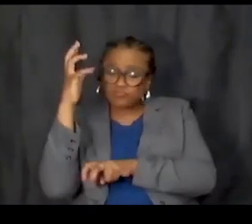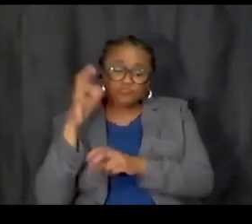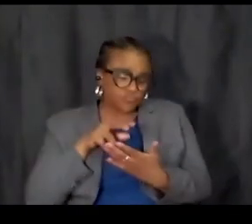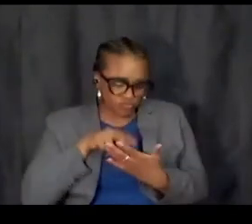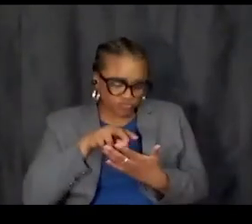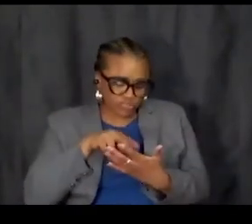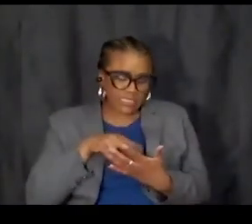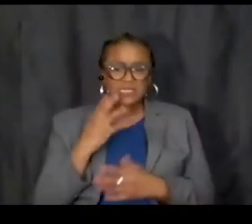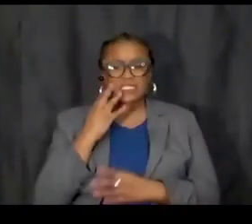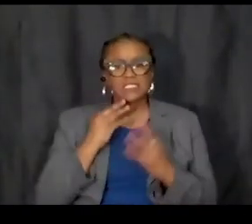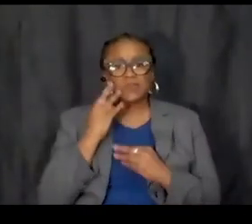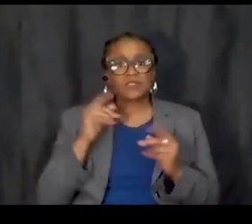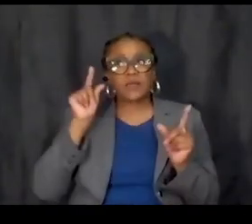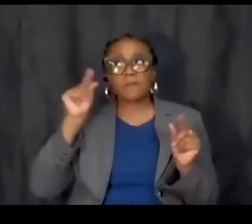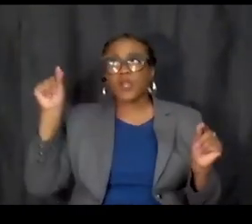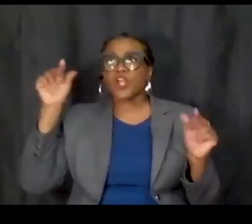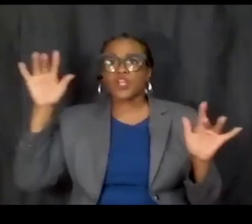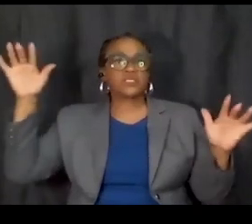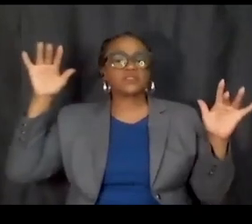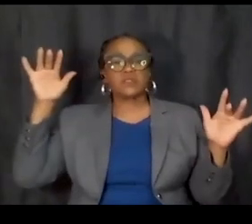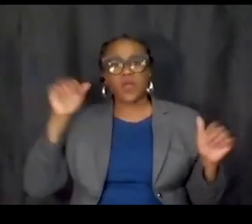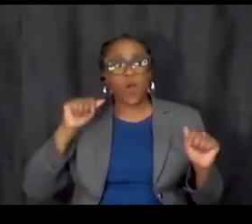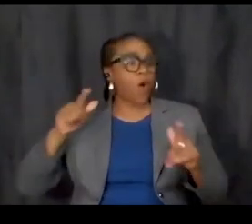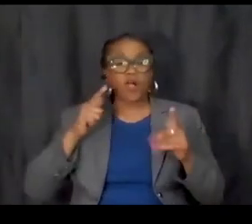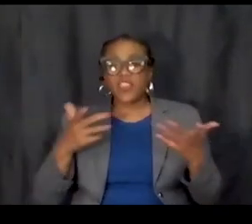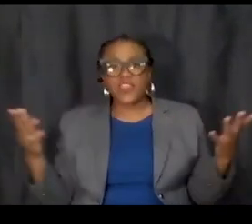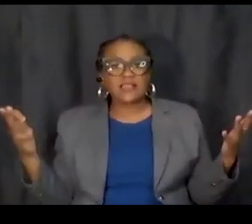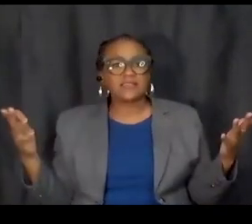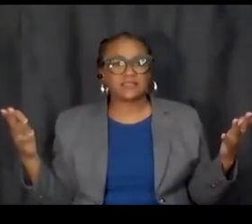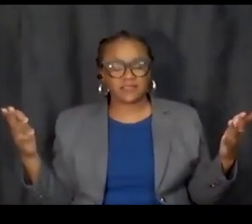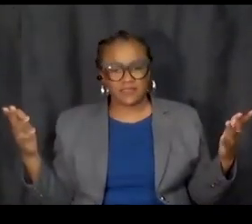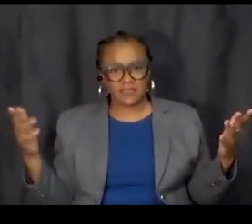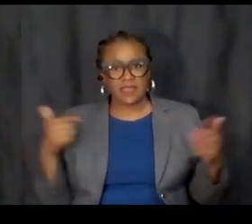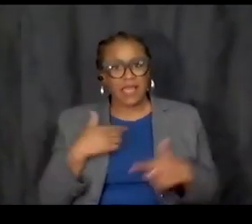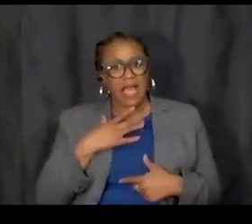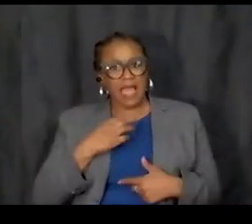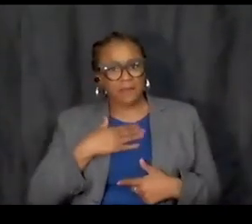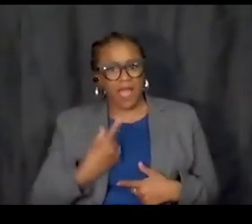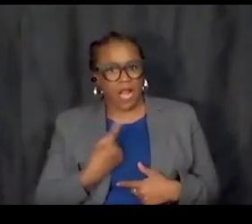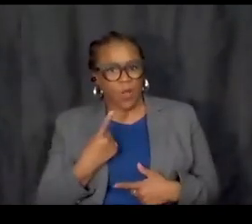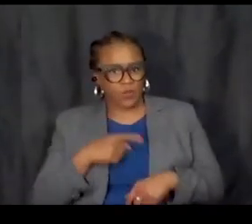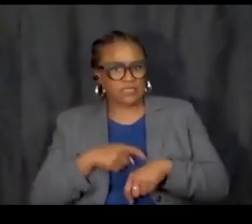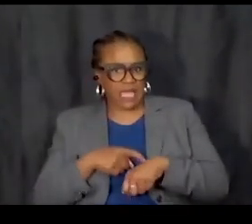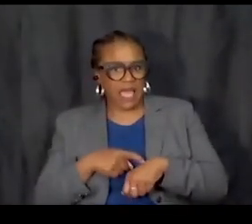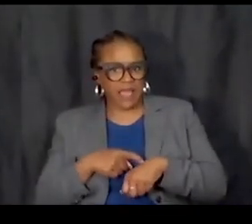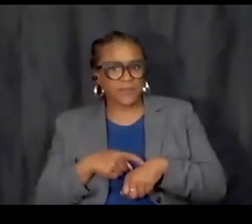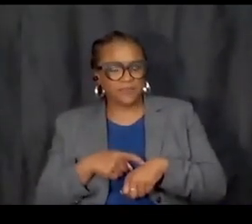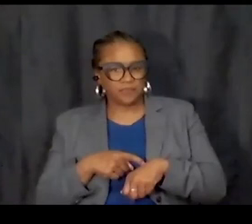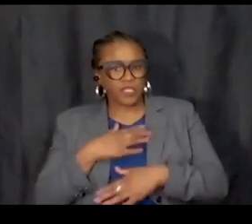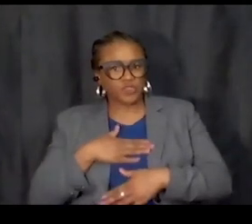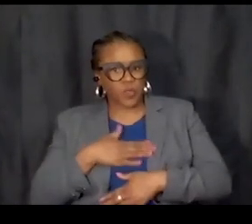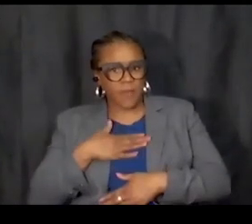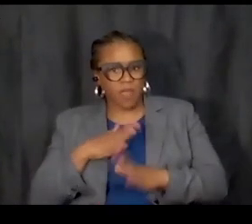things, you know, I like my alone time. I like my quiet time. And so,